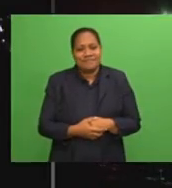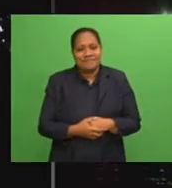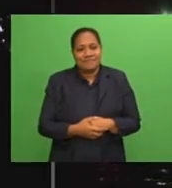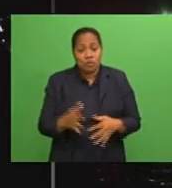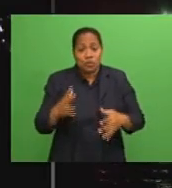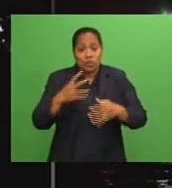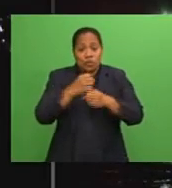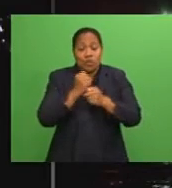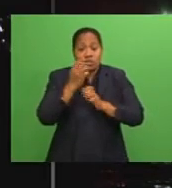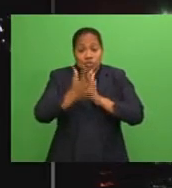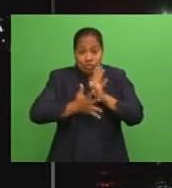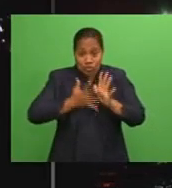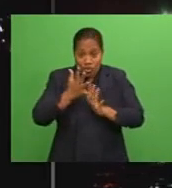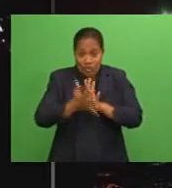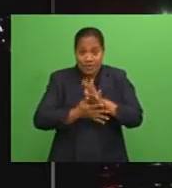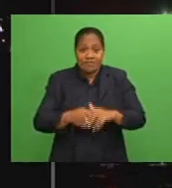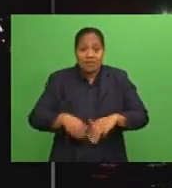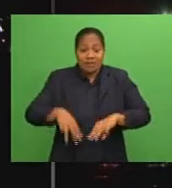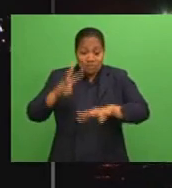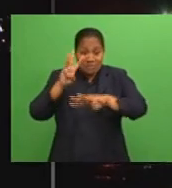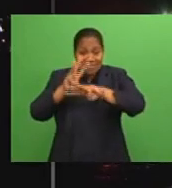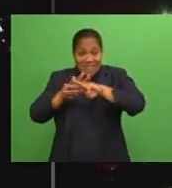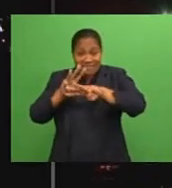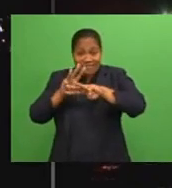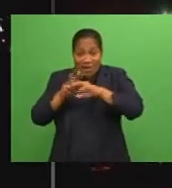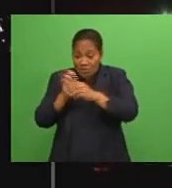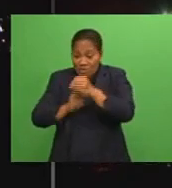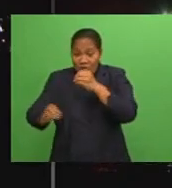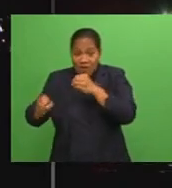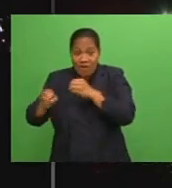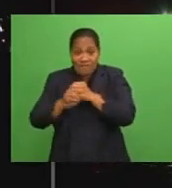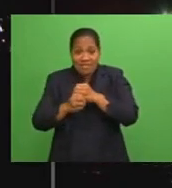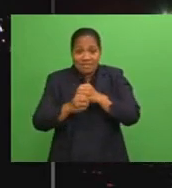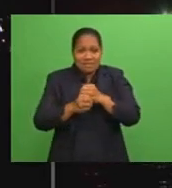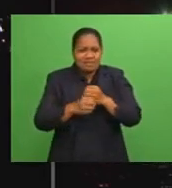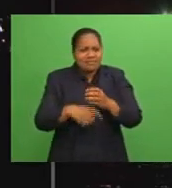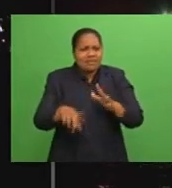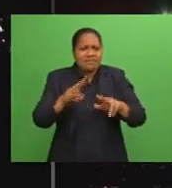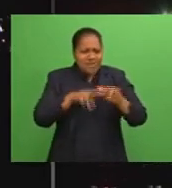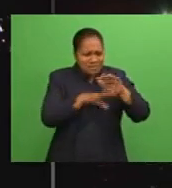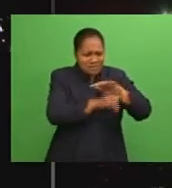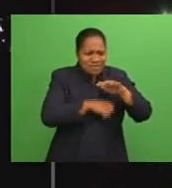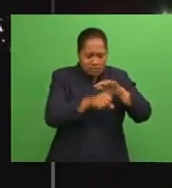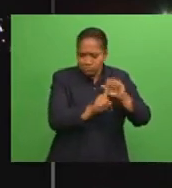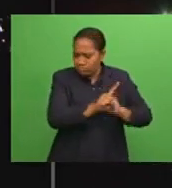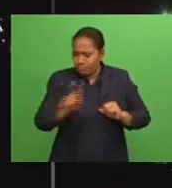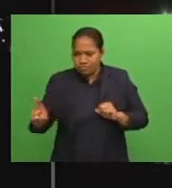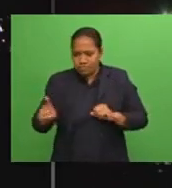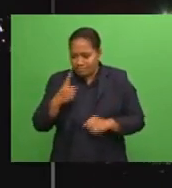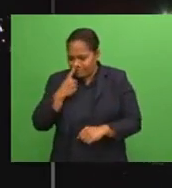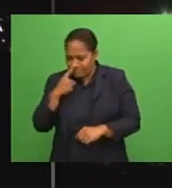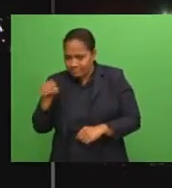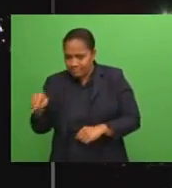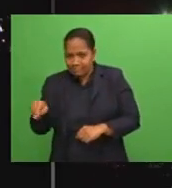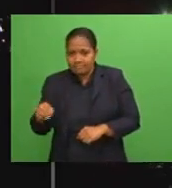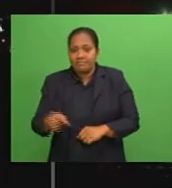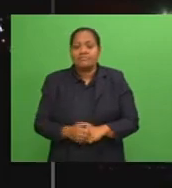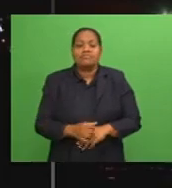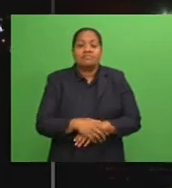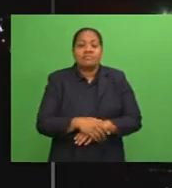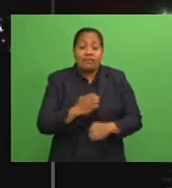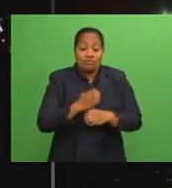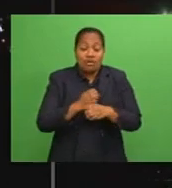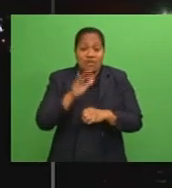Recapping the main stories for tonight, FICAC conducts raid at Sodelpa office. ILO predicts gloom employment future, and do not